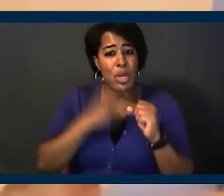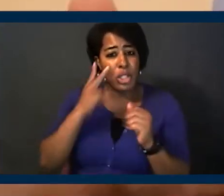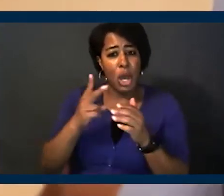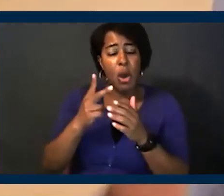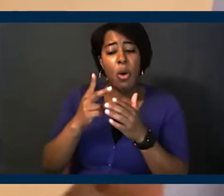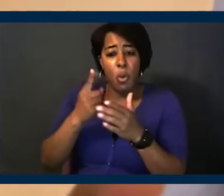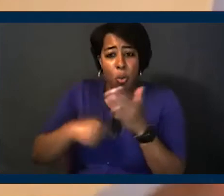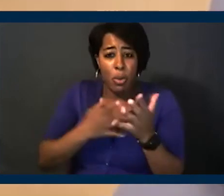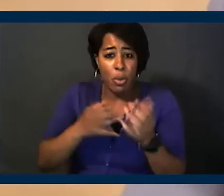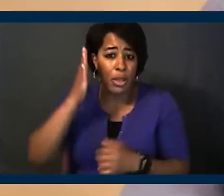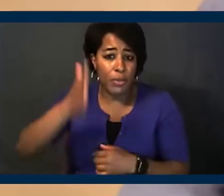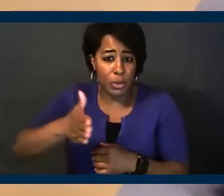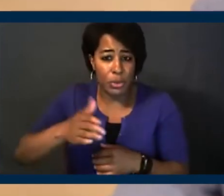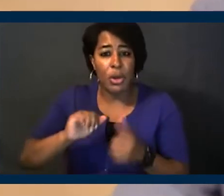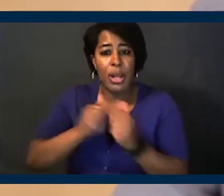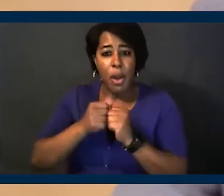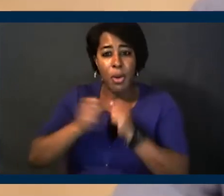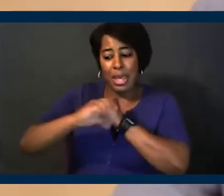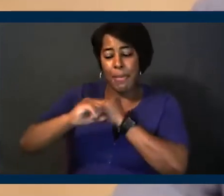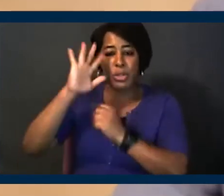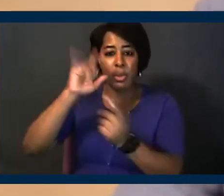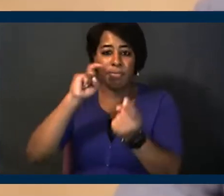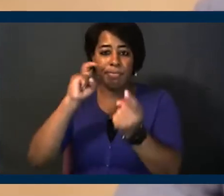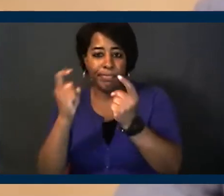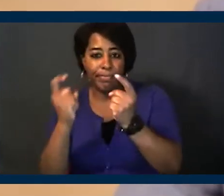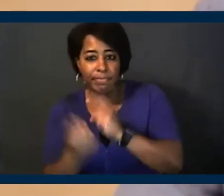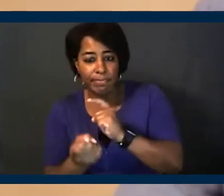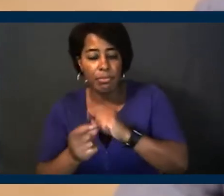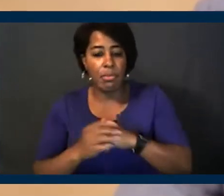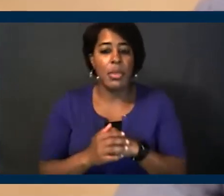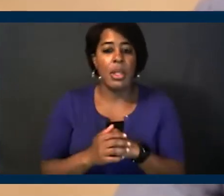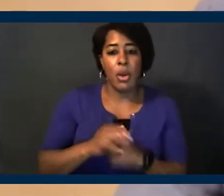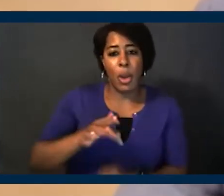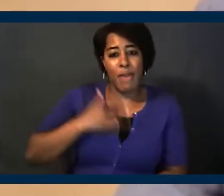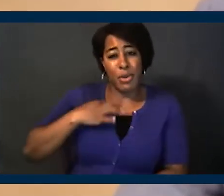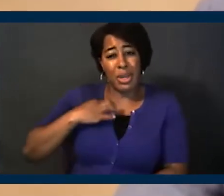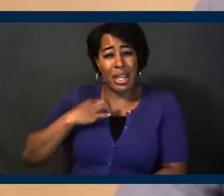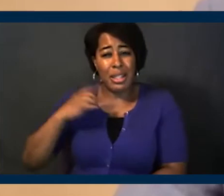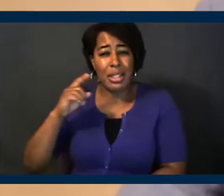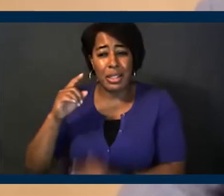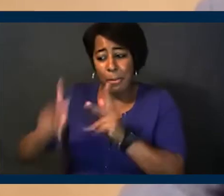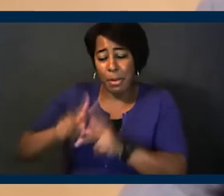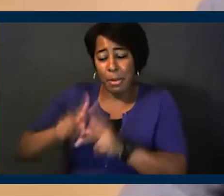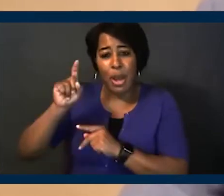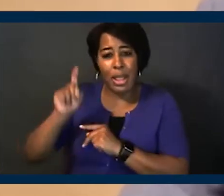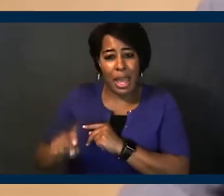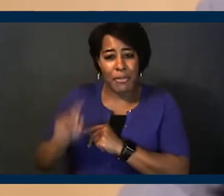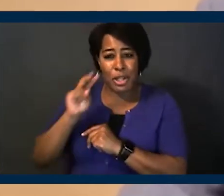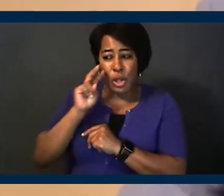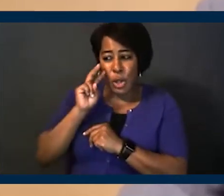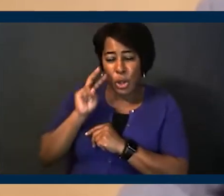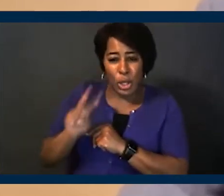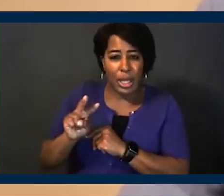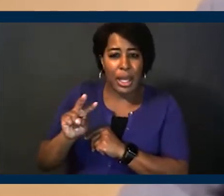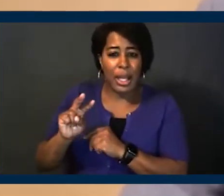those campaigns are going to evolve over time. And I think that candidates are going to have to start to look at the trifecta